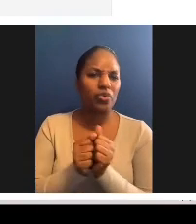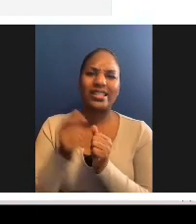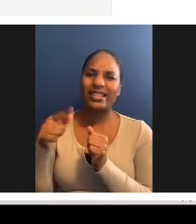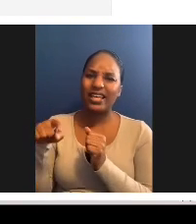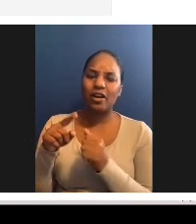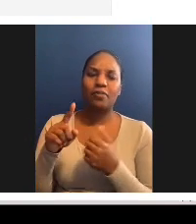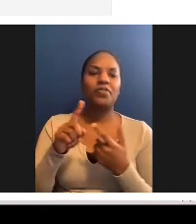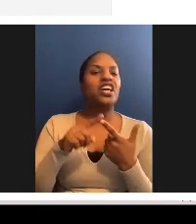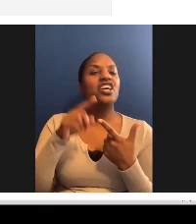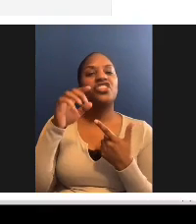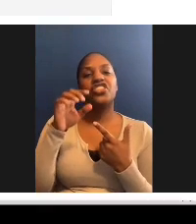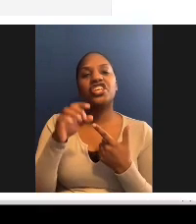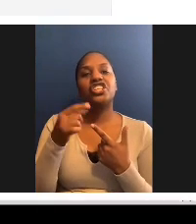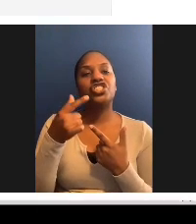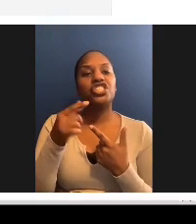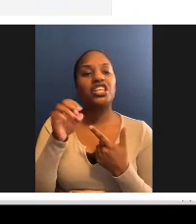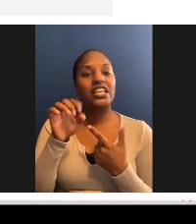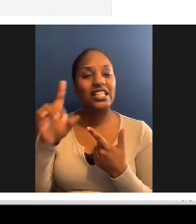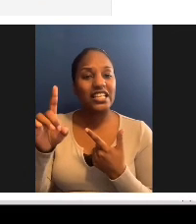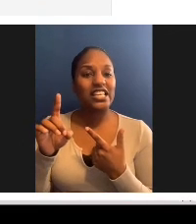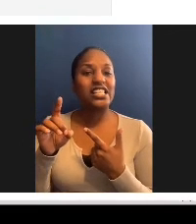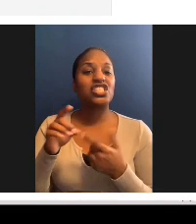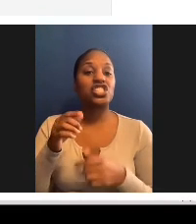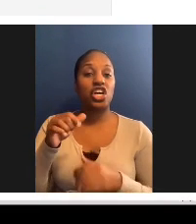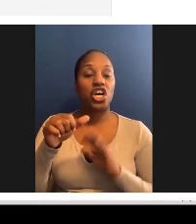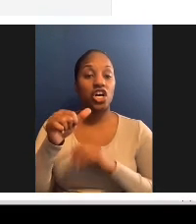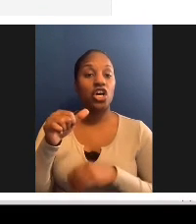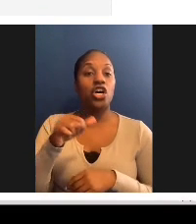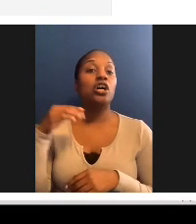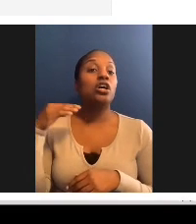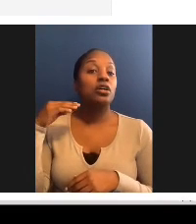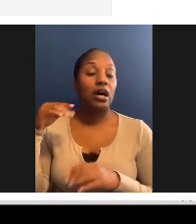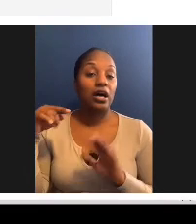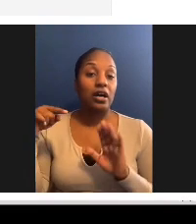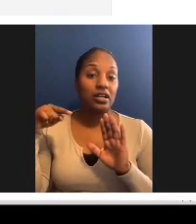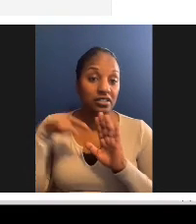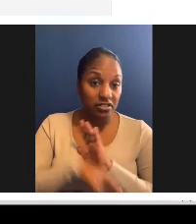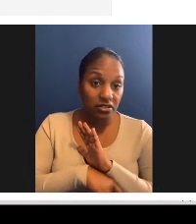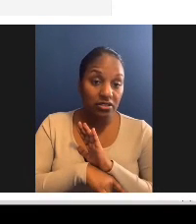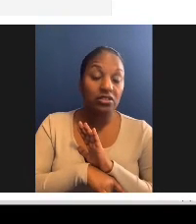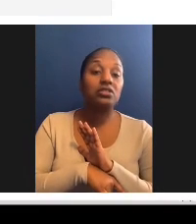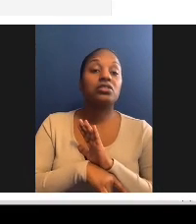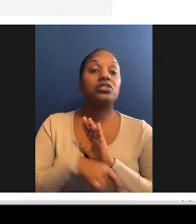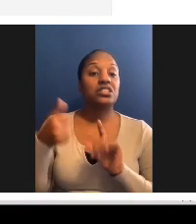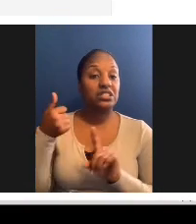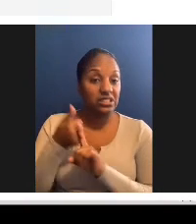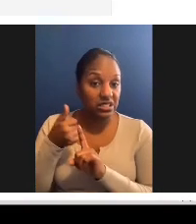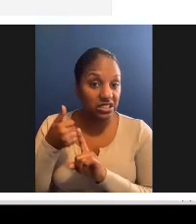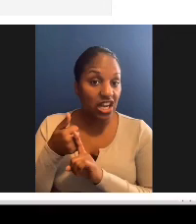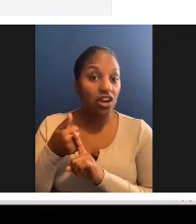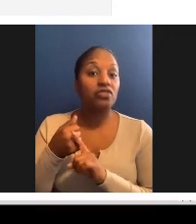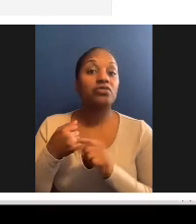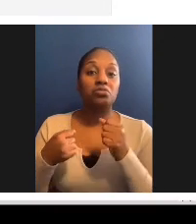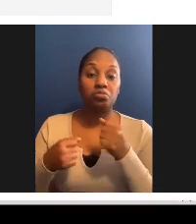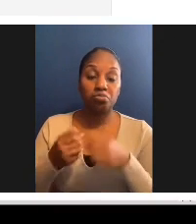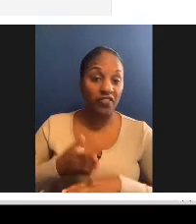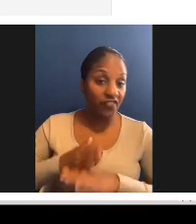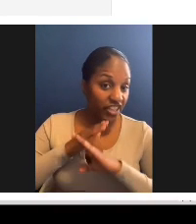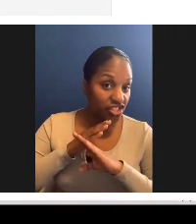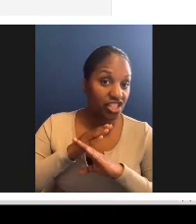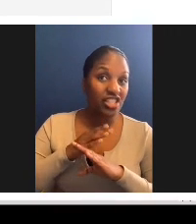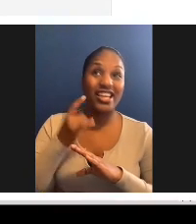course, is the suicide prevention website. So it's got some great information for kids that are suffering from, mental health issues